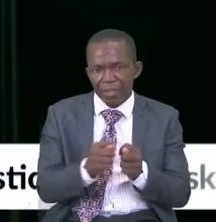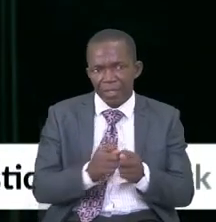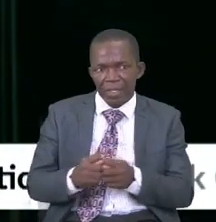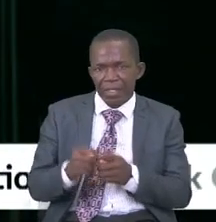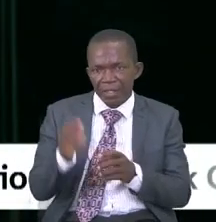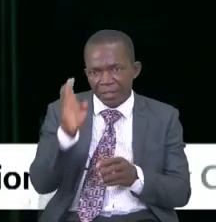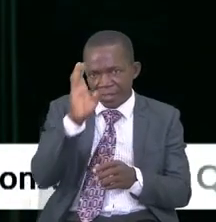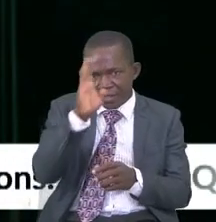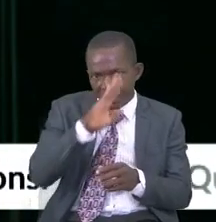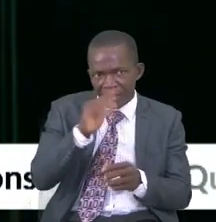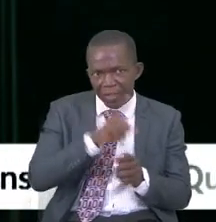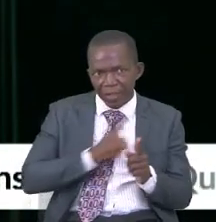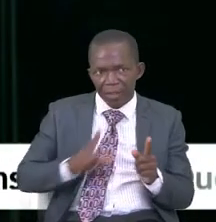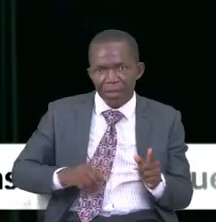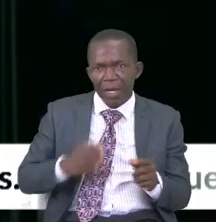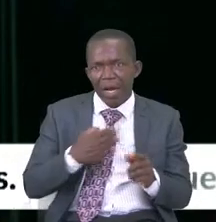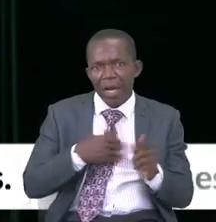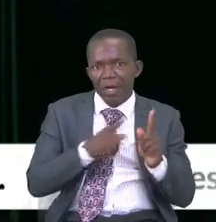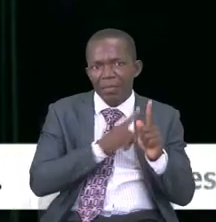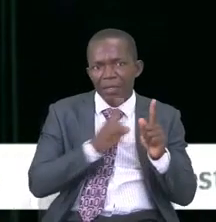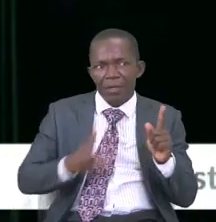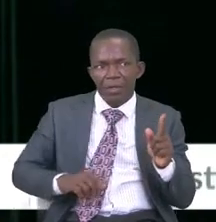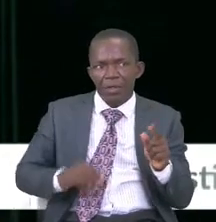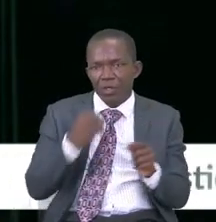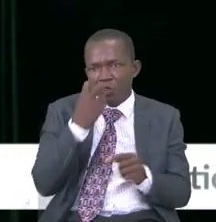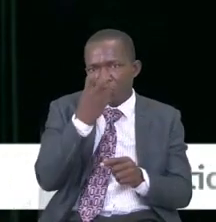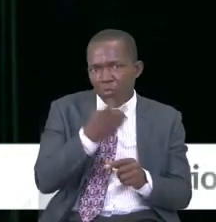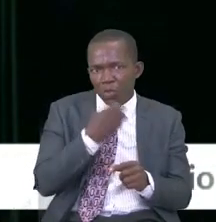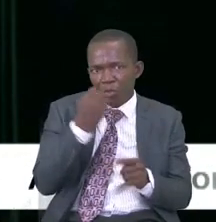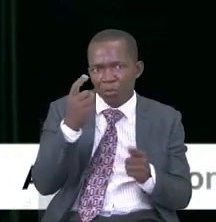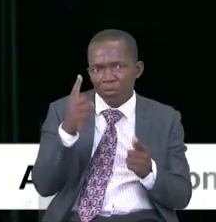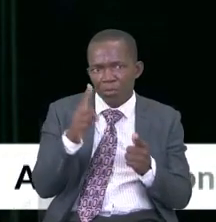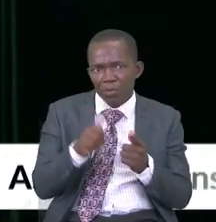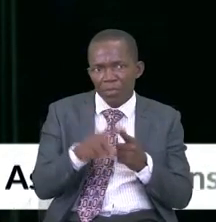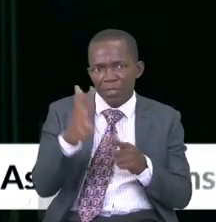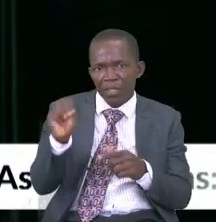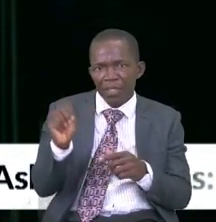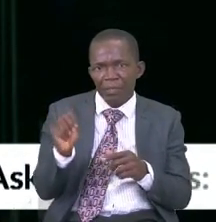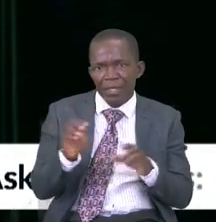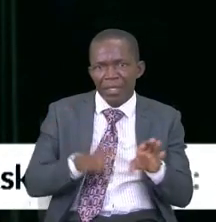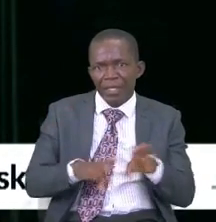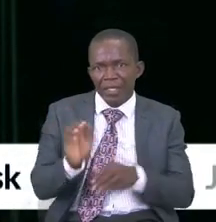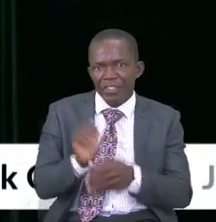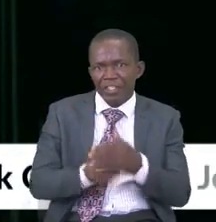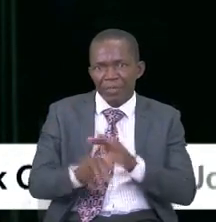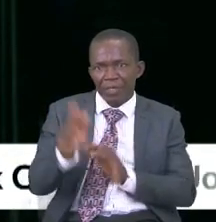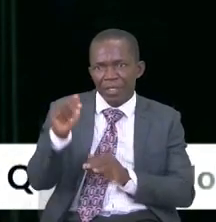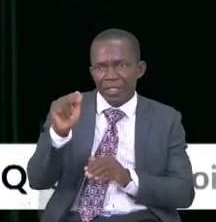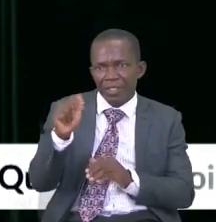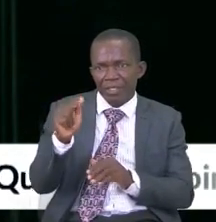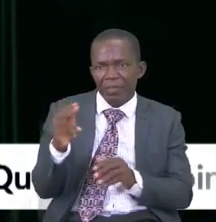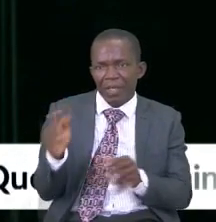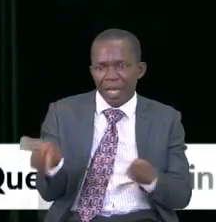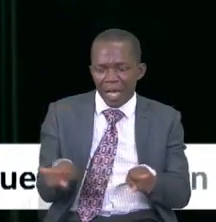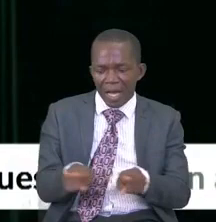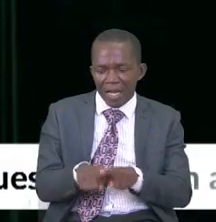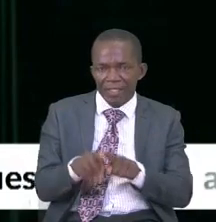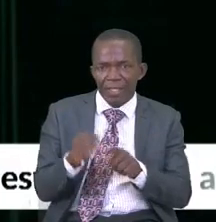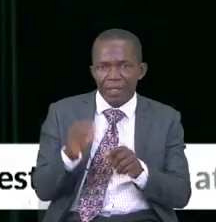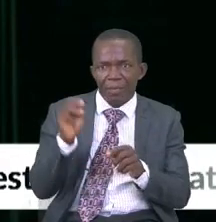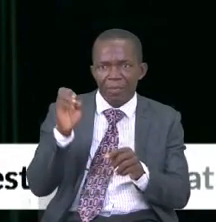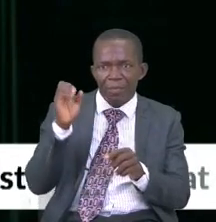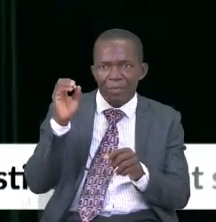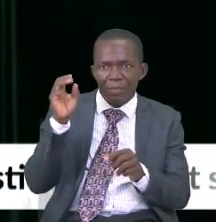the Lord spoke unto them. Acts 13 and from verse 2. And as they ministered to the